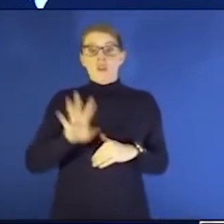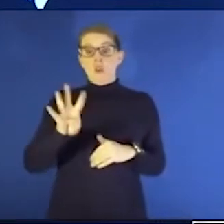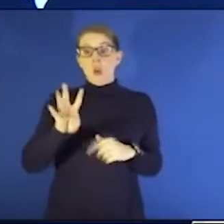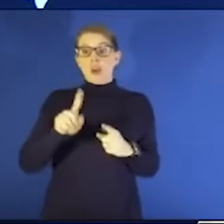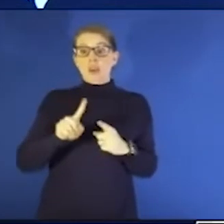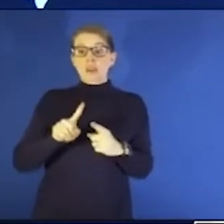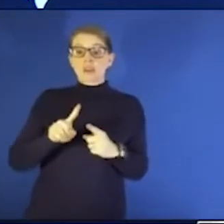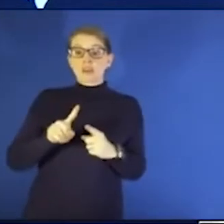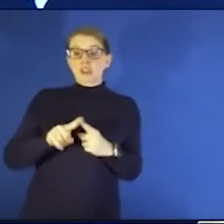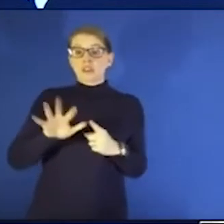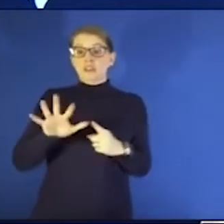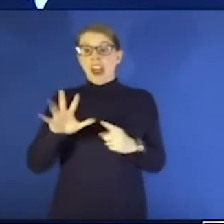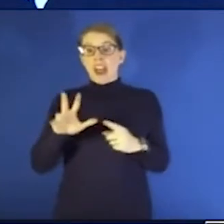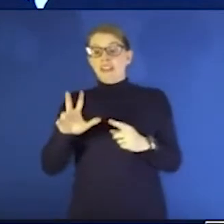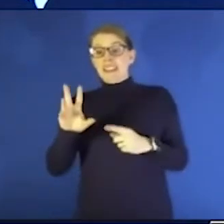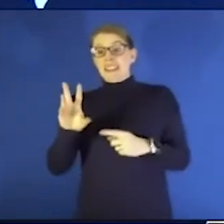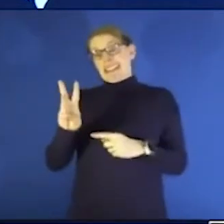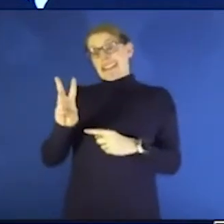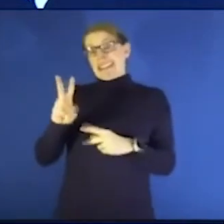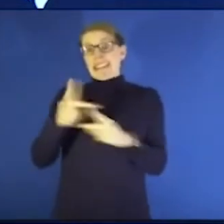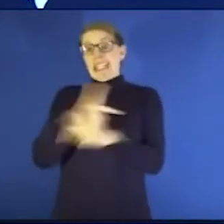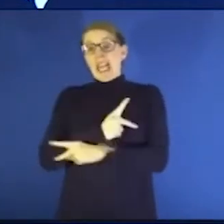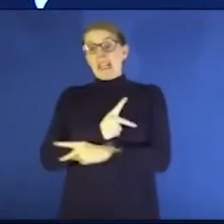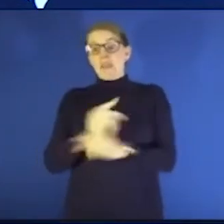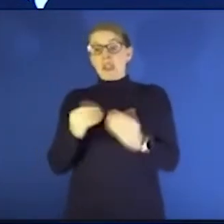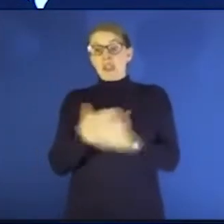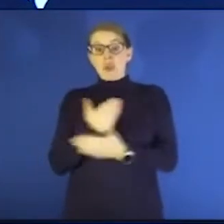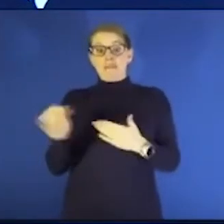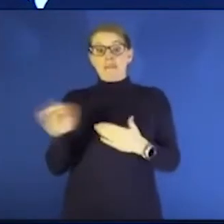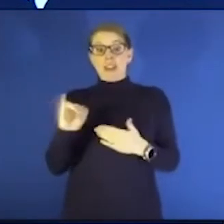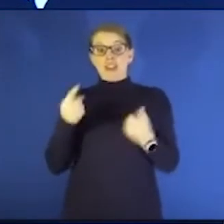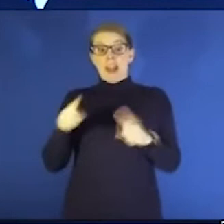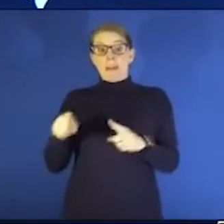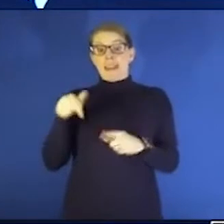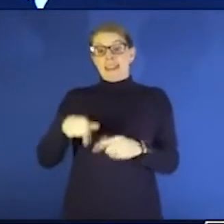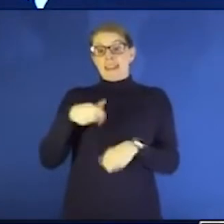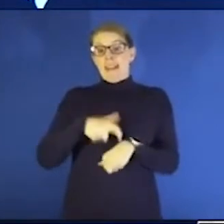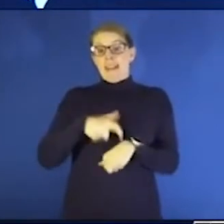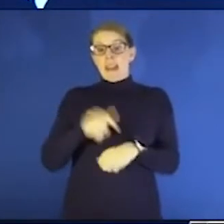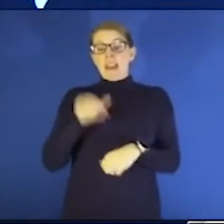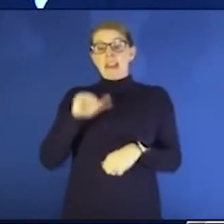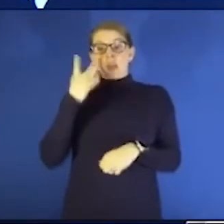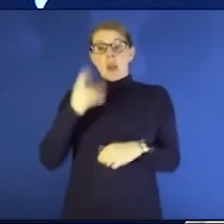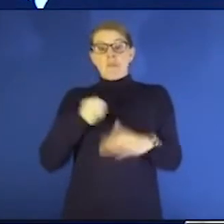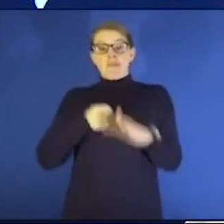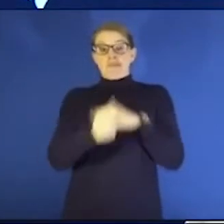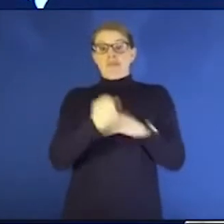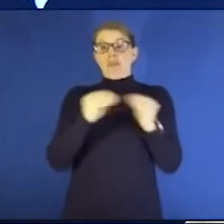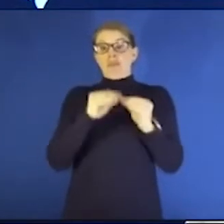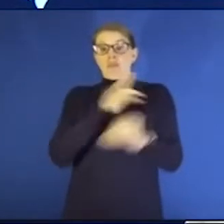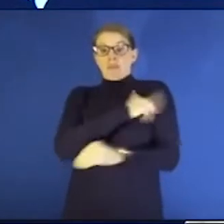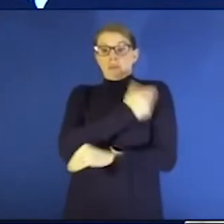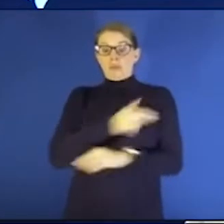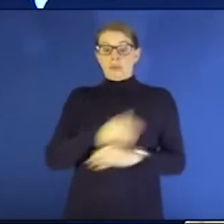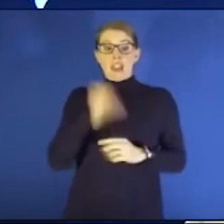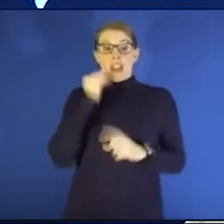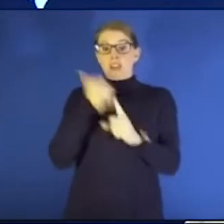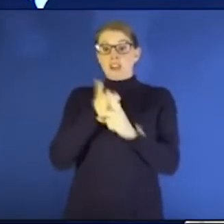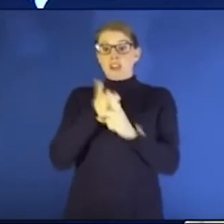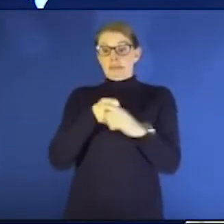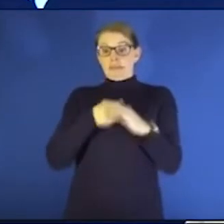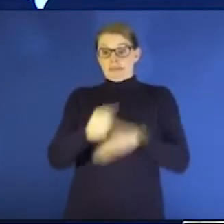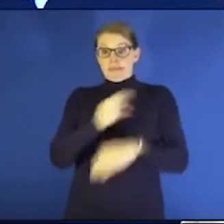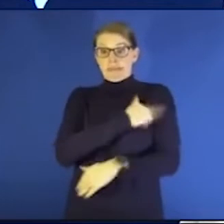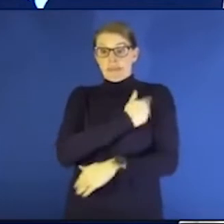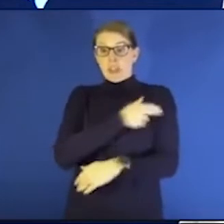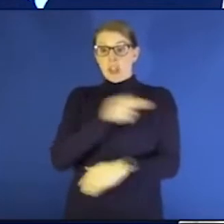the number of new infections are happening this time. So that's why you have so many more hospitalizations. if you are hospitalized, the rate of ICU